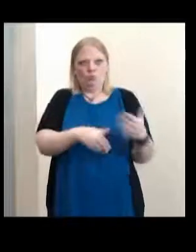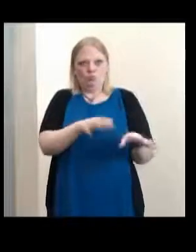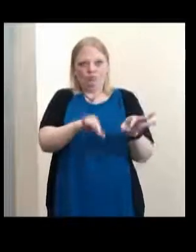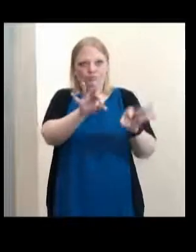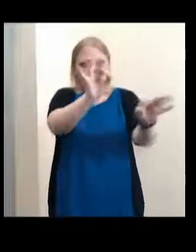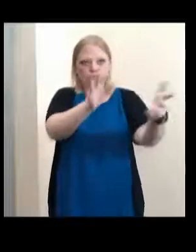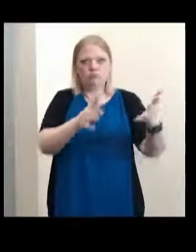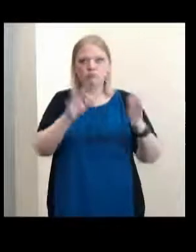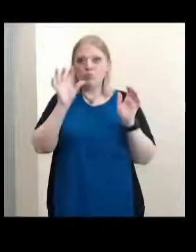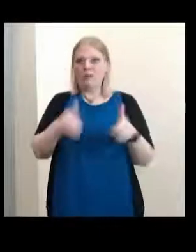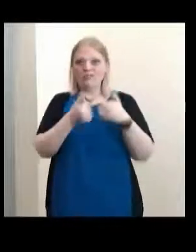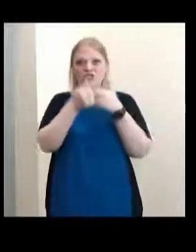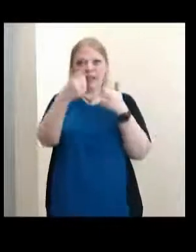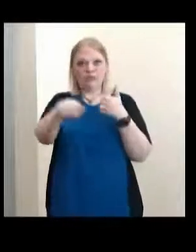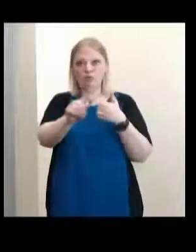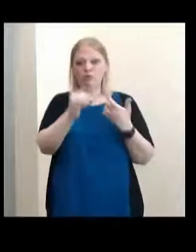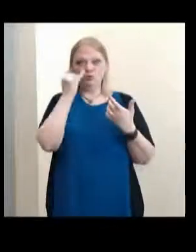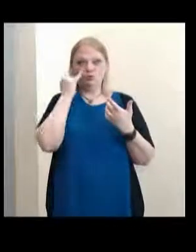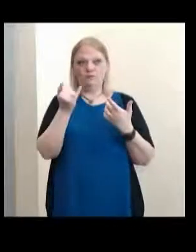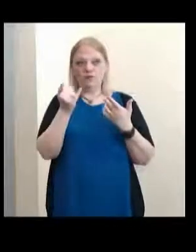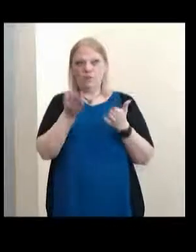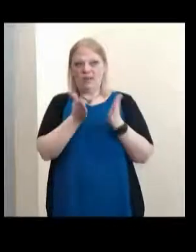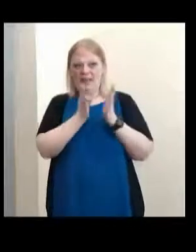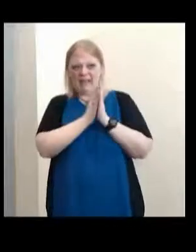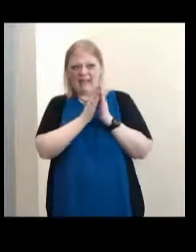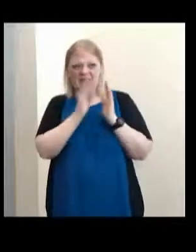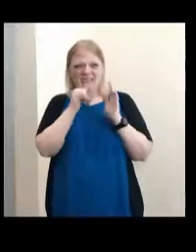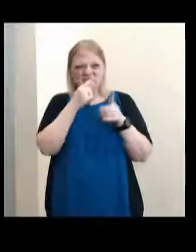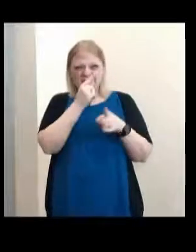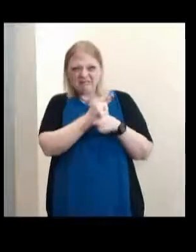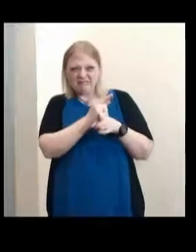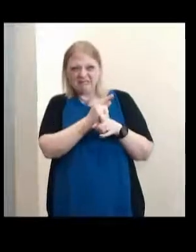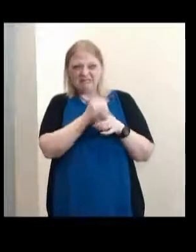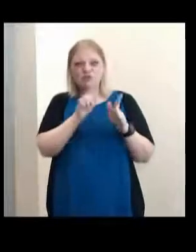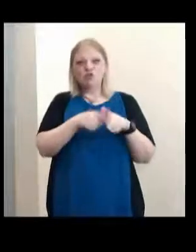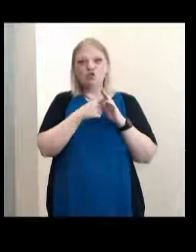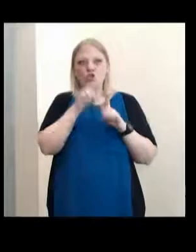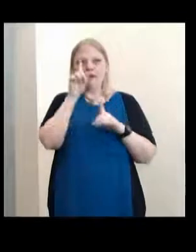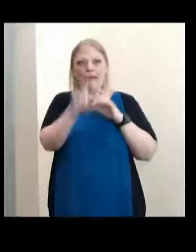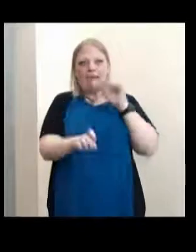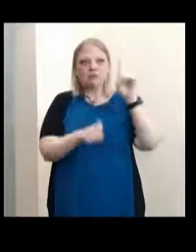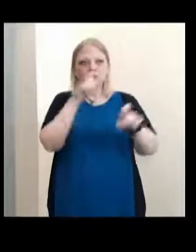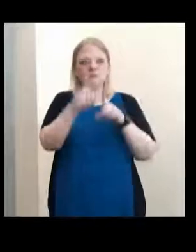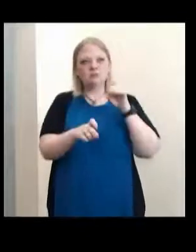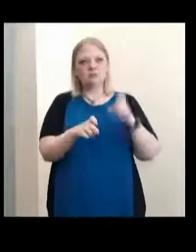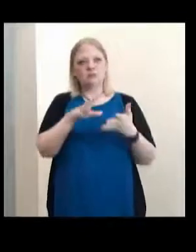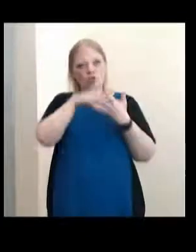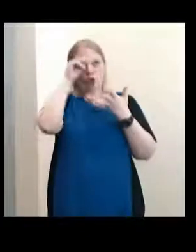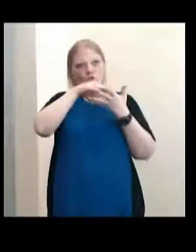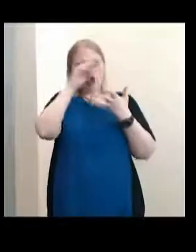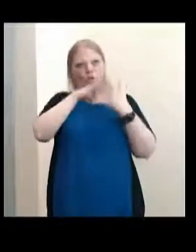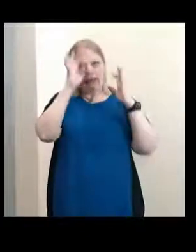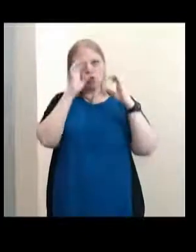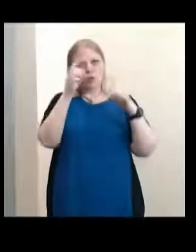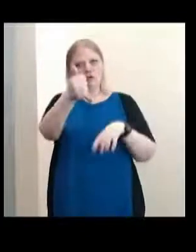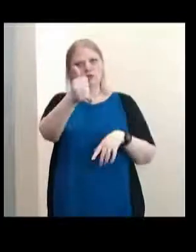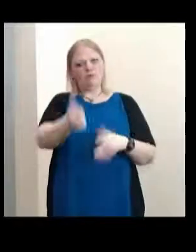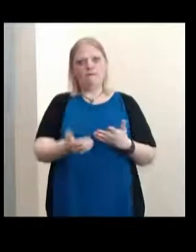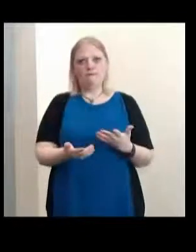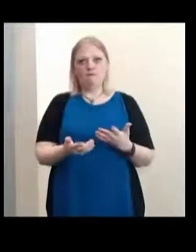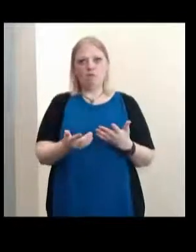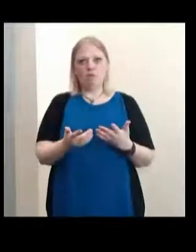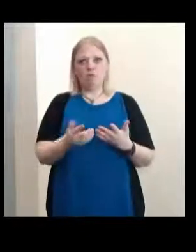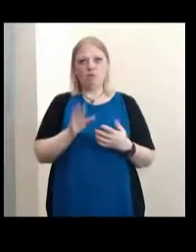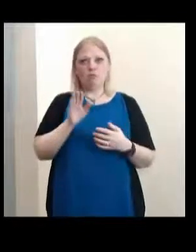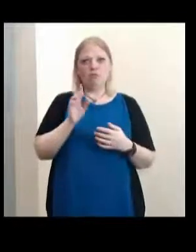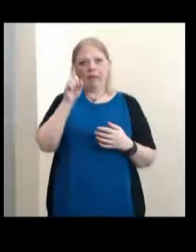I challenge those of you who are asking if this vaccine is right for me to start asking questions. Educate yourself. Come to people like